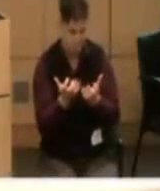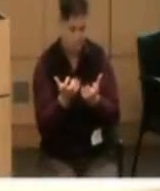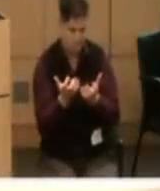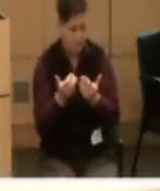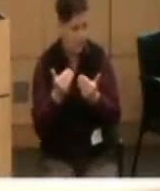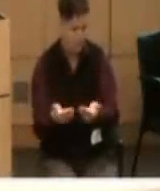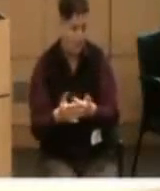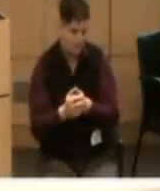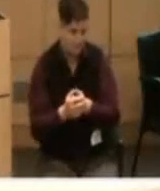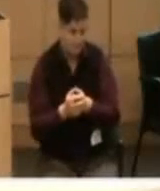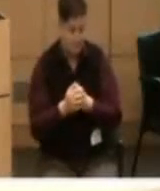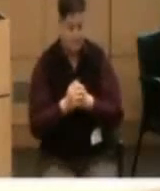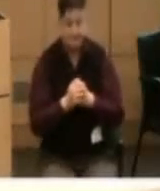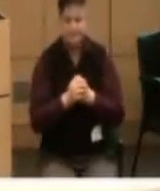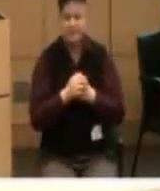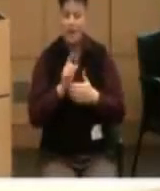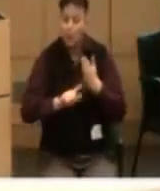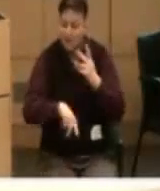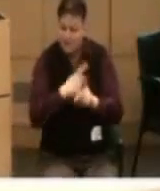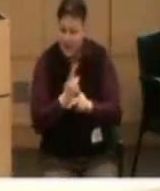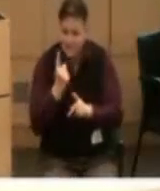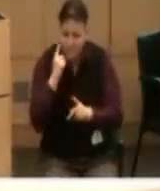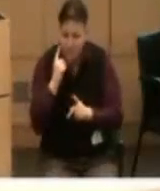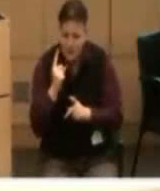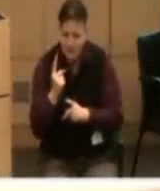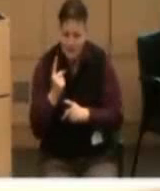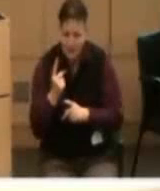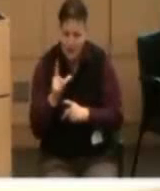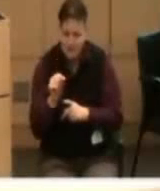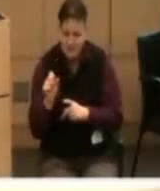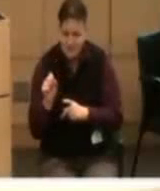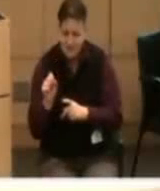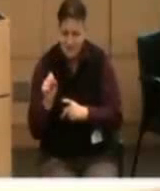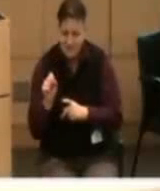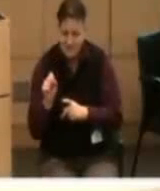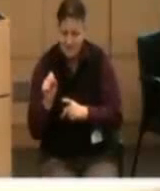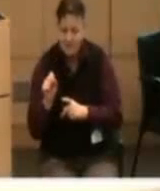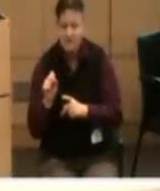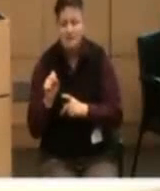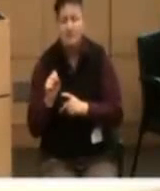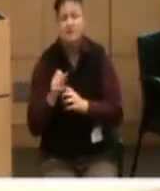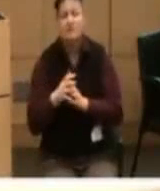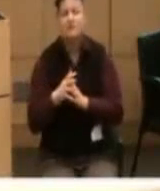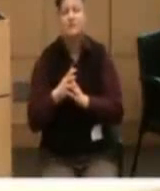and what type of hearing loss we're working with on the child. So